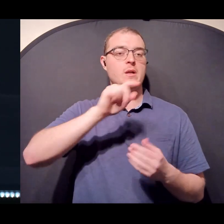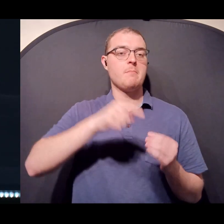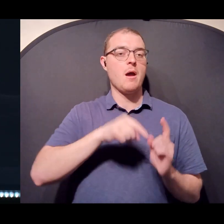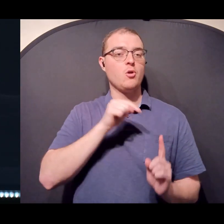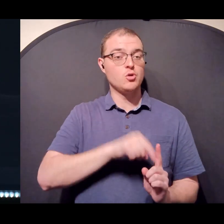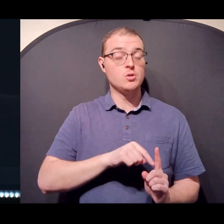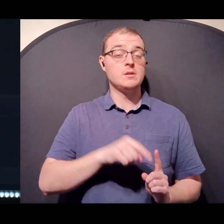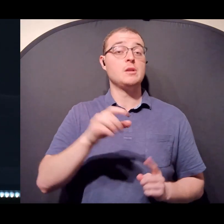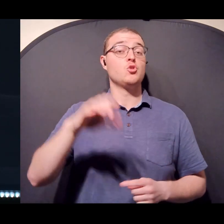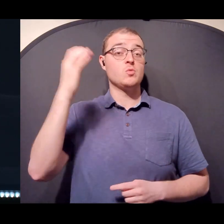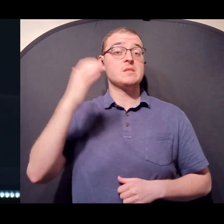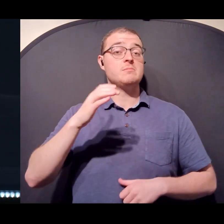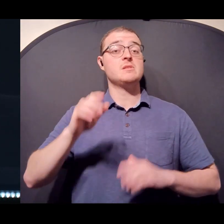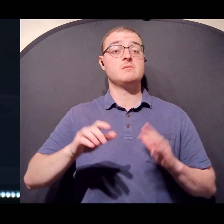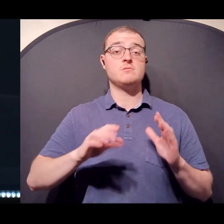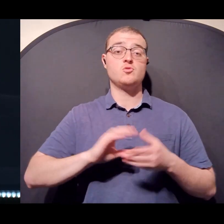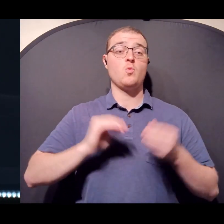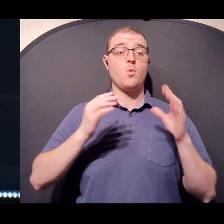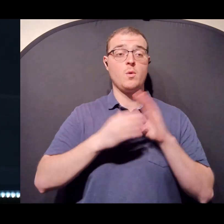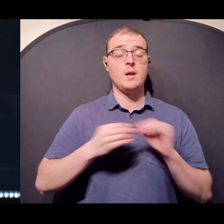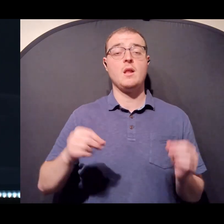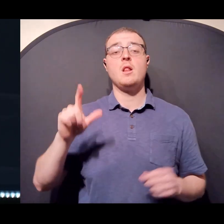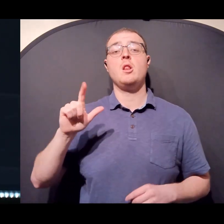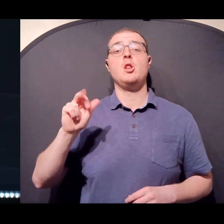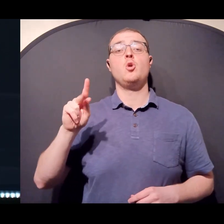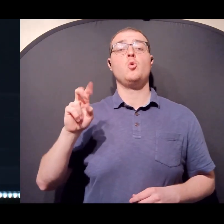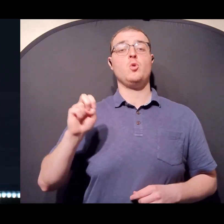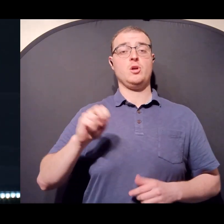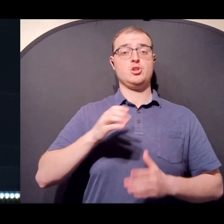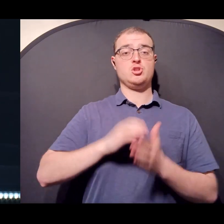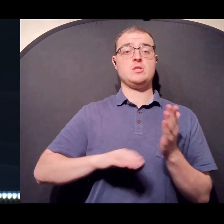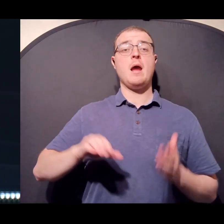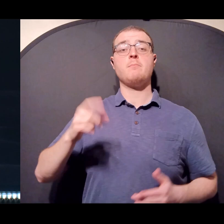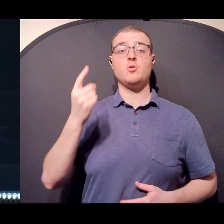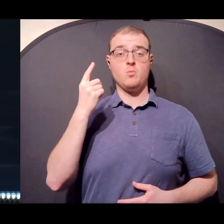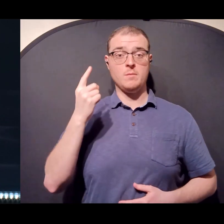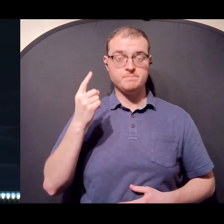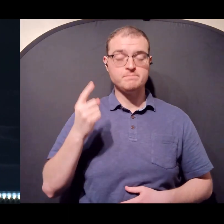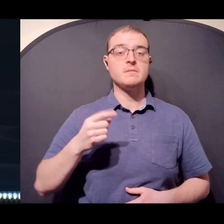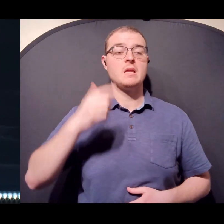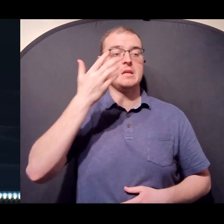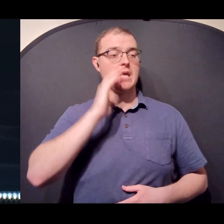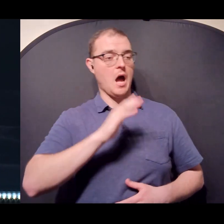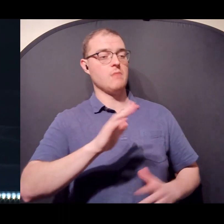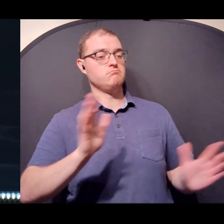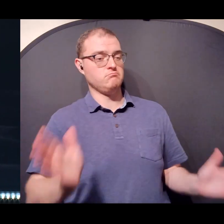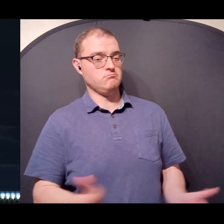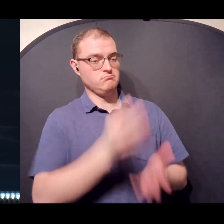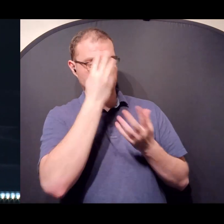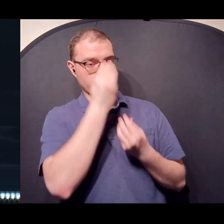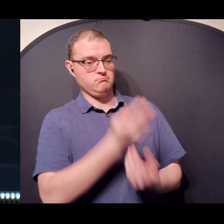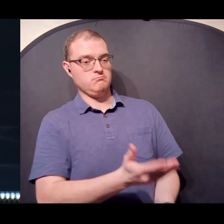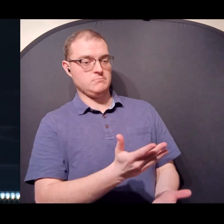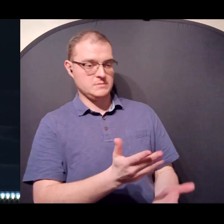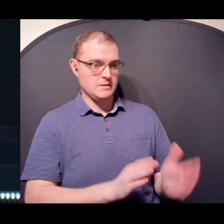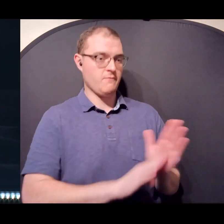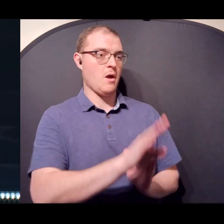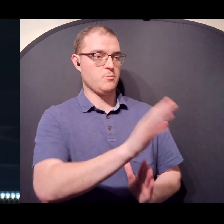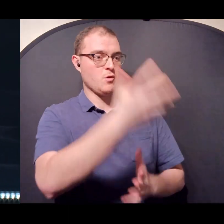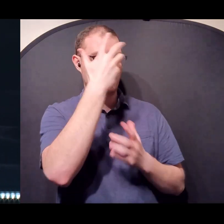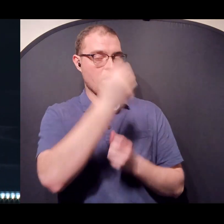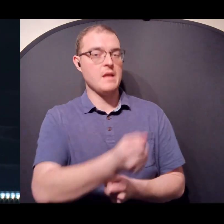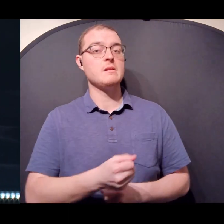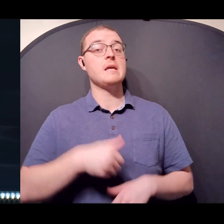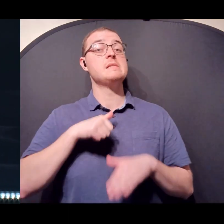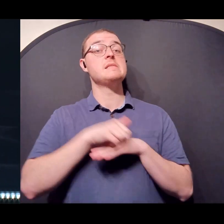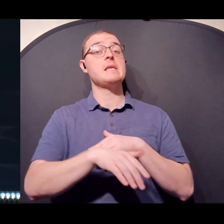Mary. In the Christmas story, in Luke chapter 1, God builds her faith. He sends a